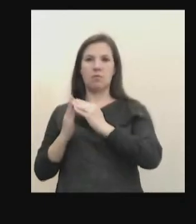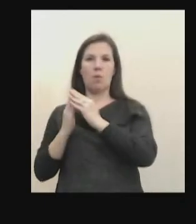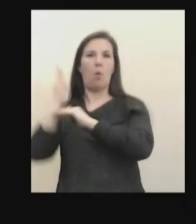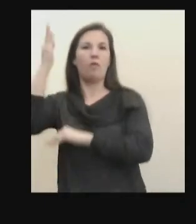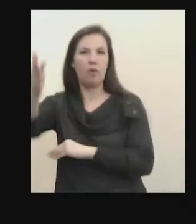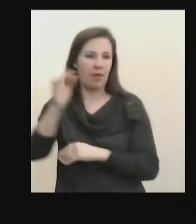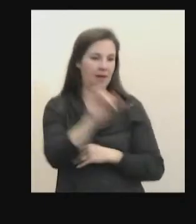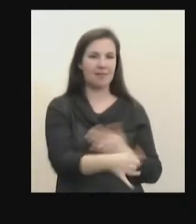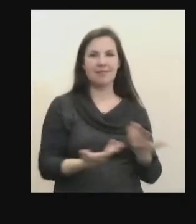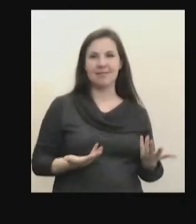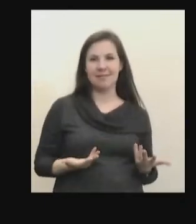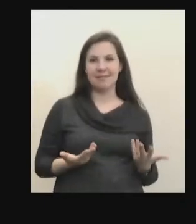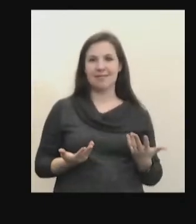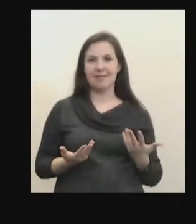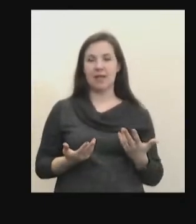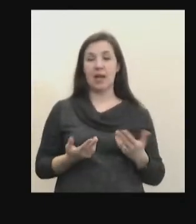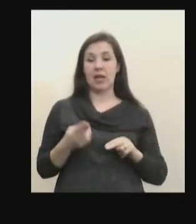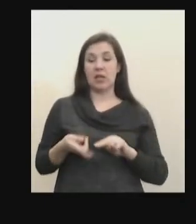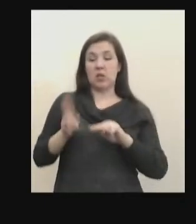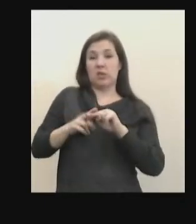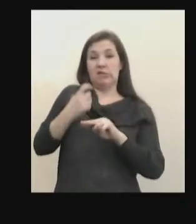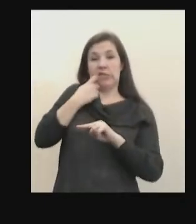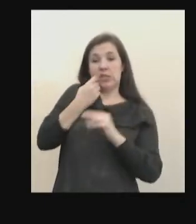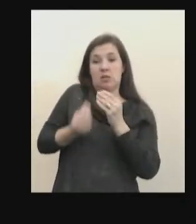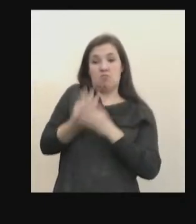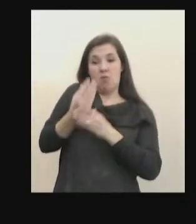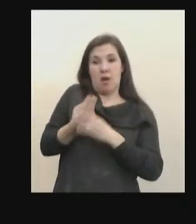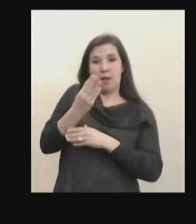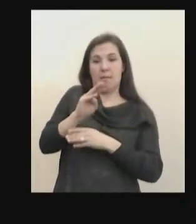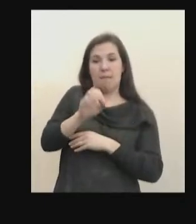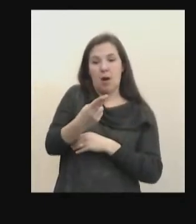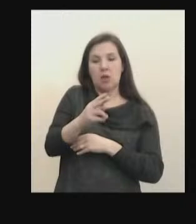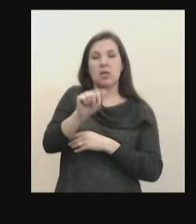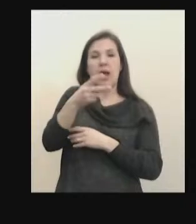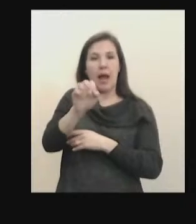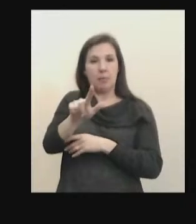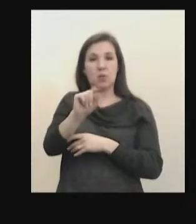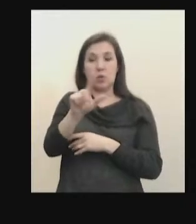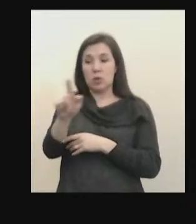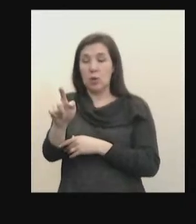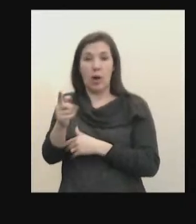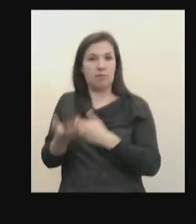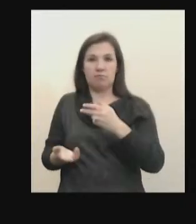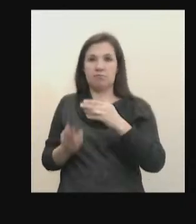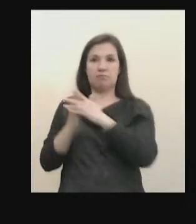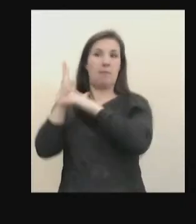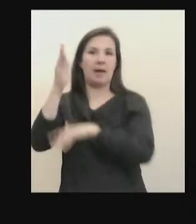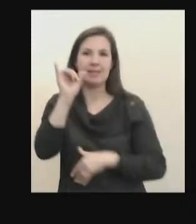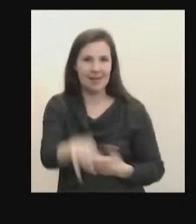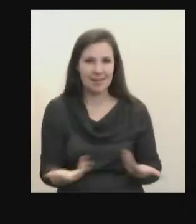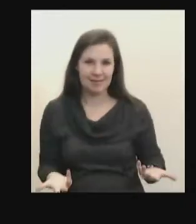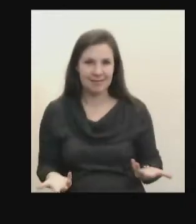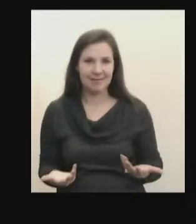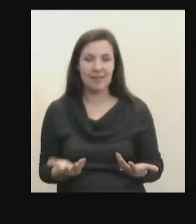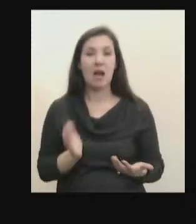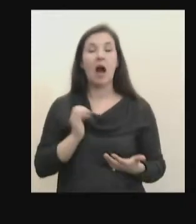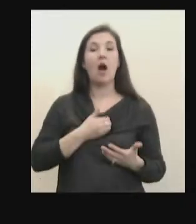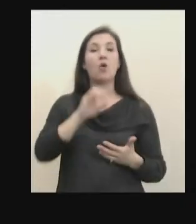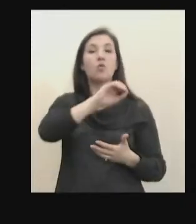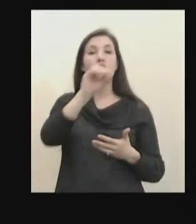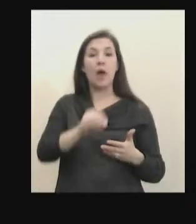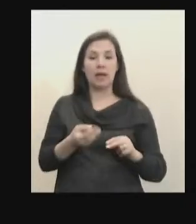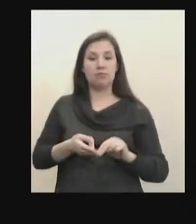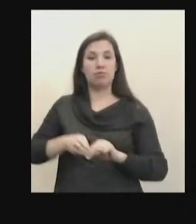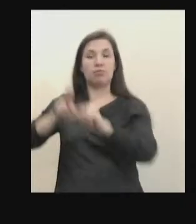the spike we had in the spring in March and April of 2021. Our rate of growth is actually worse now than it